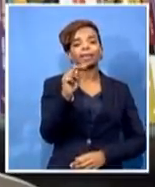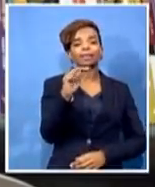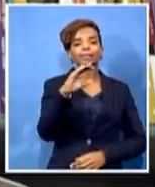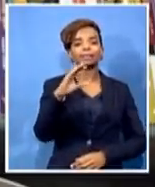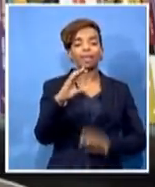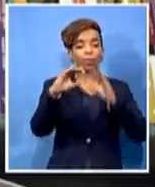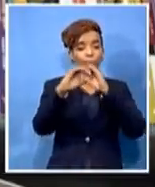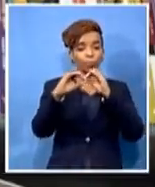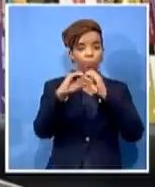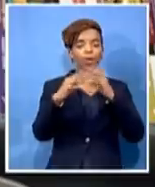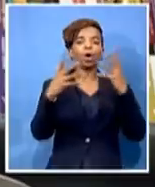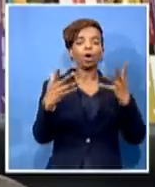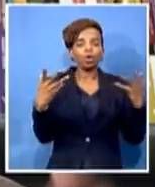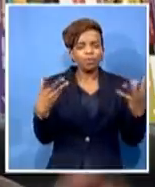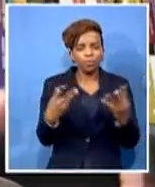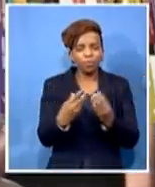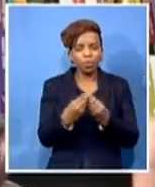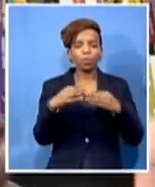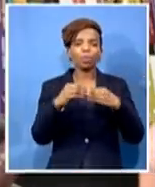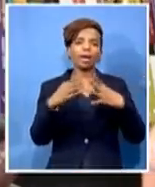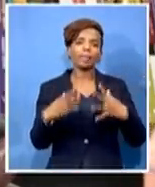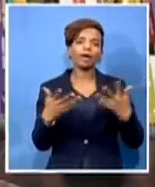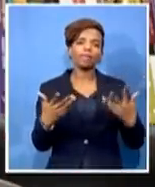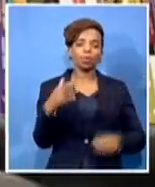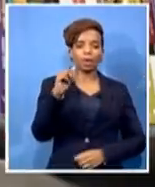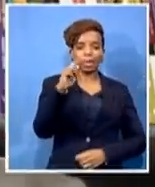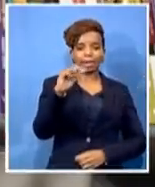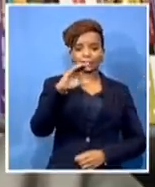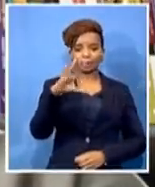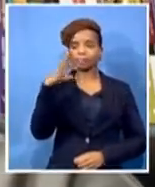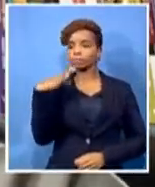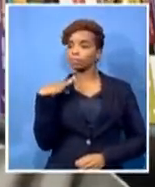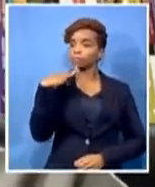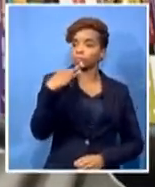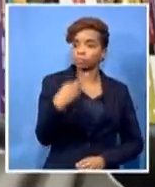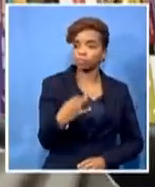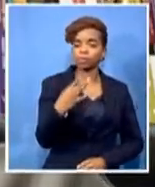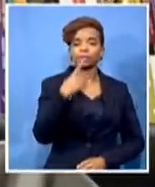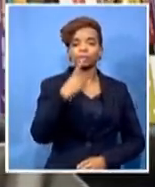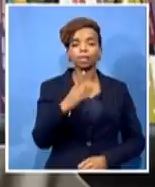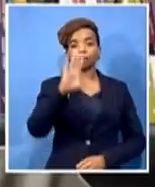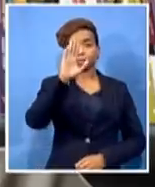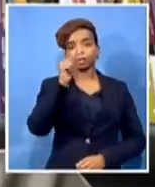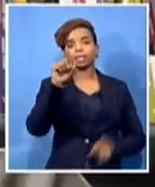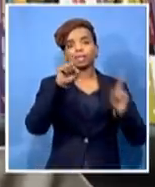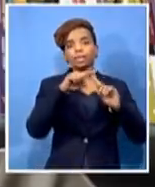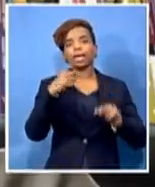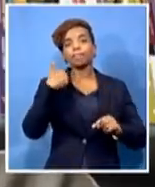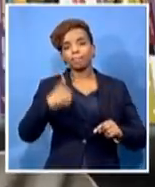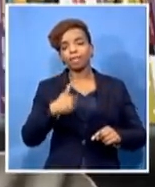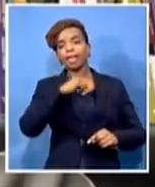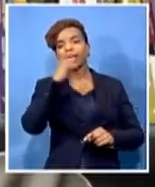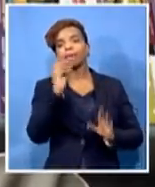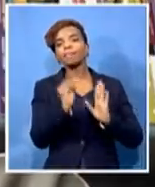actually volunteered to say, my name is mentioned elsewhere, let me step aside and allow